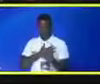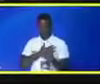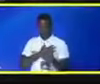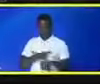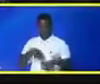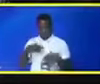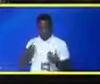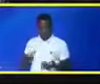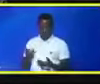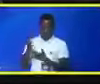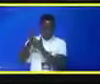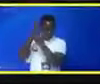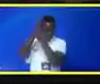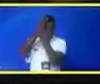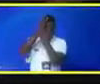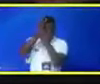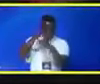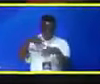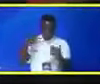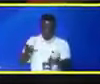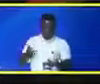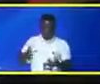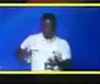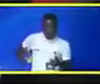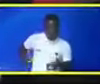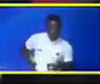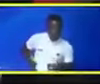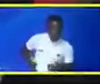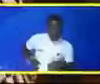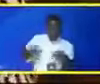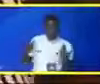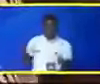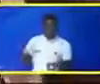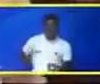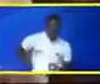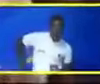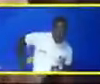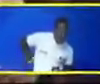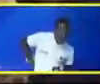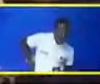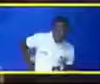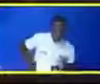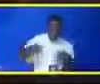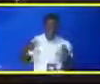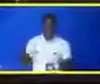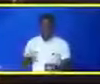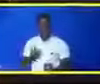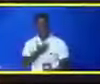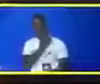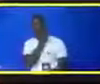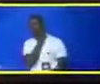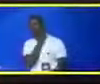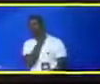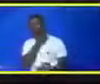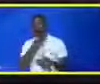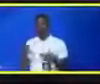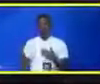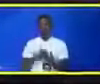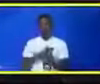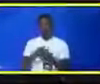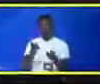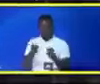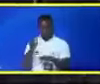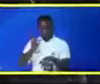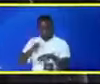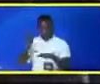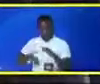hands there. If it's your head, lay your hands there. If it's a part of your body you cannot touch, just